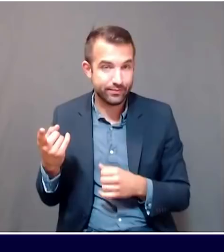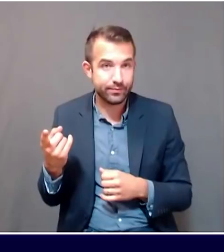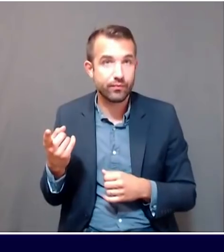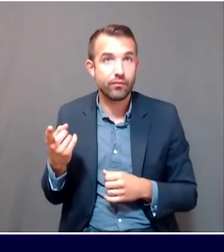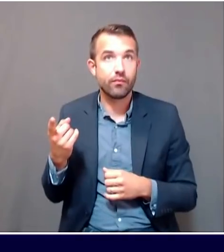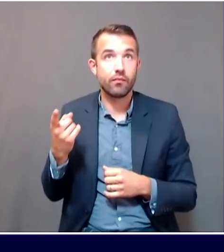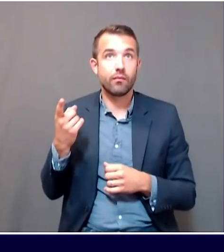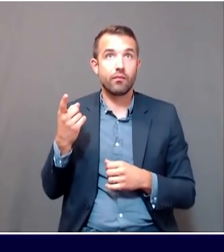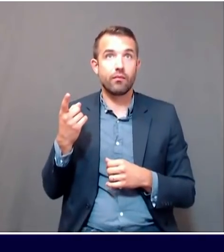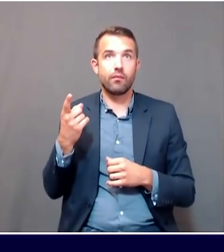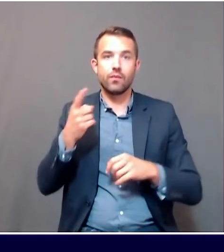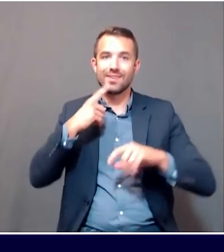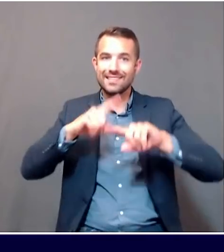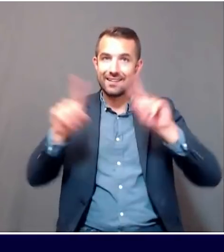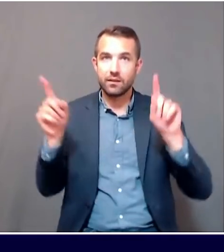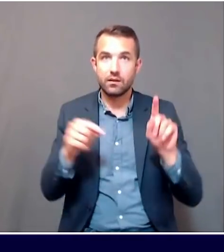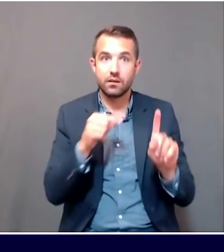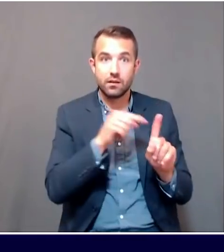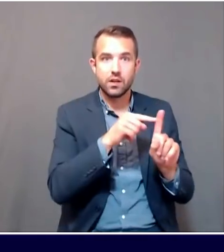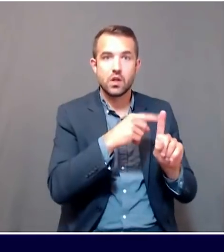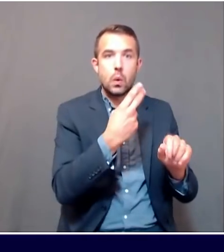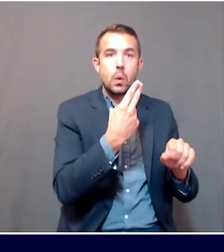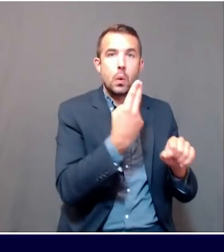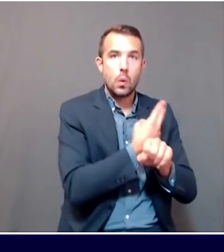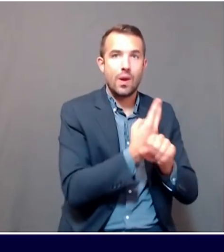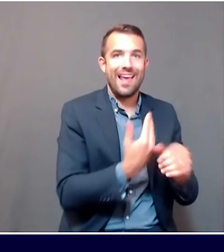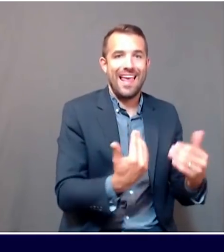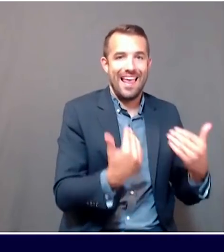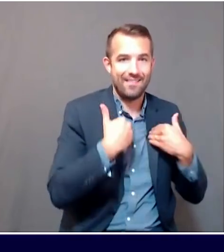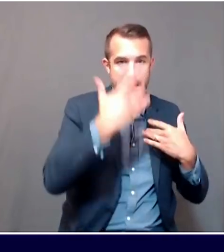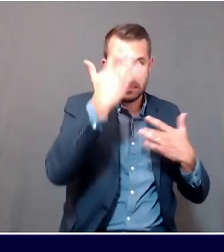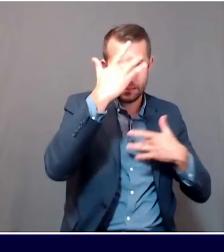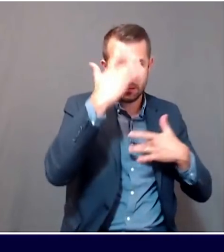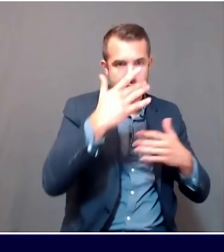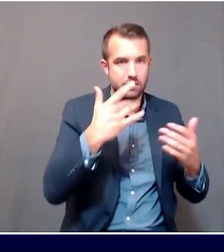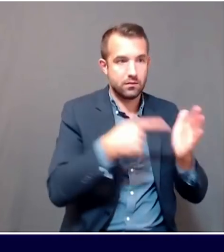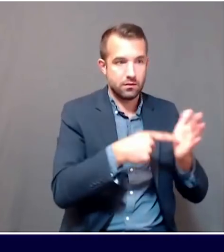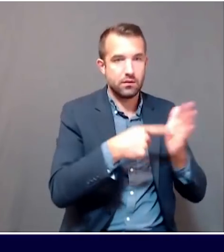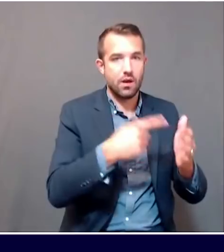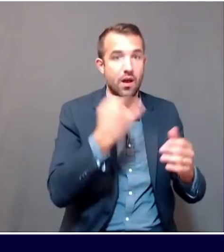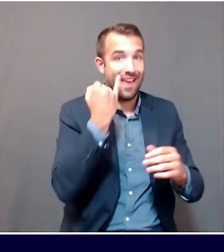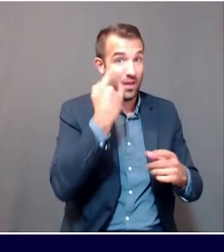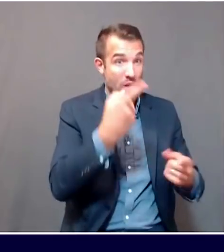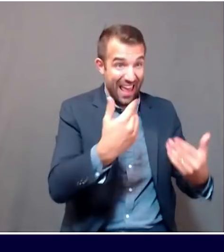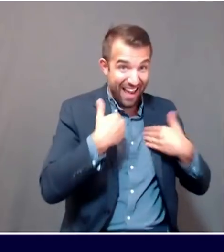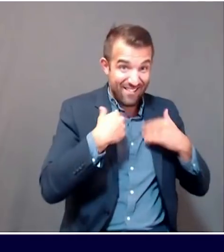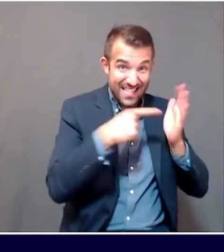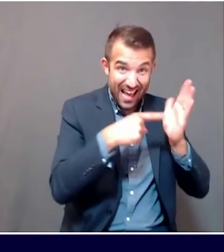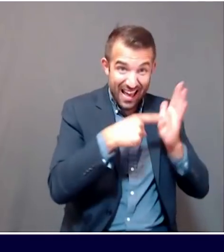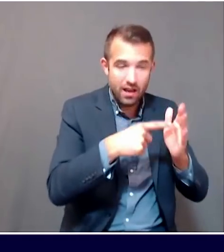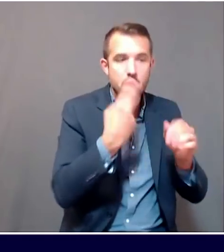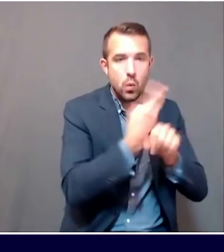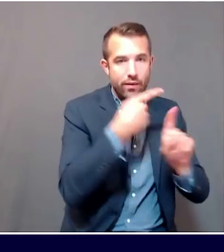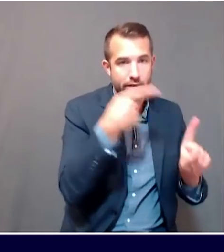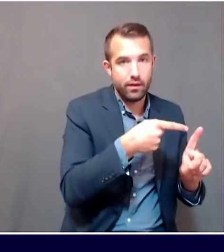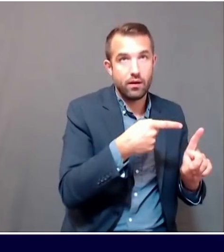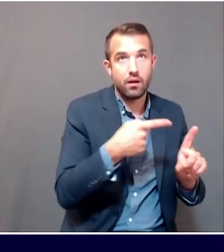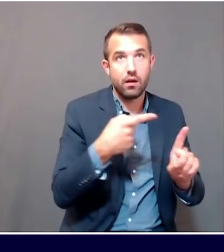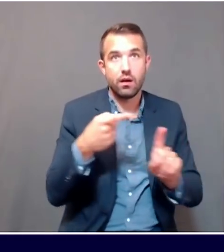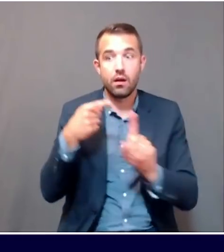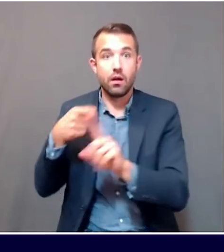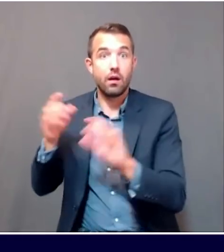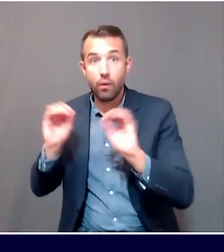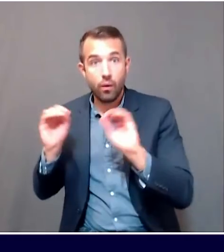as opposed to, in the scenario that you mentioned, Charlie, someone with no symptoms at all. And that's a recommendation that's buttressed by the US